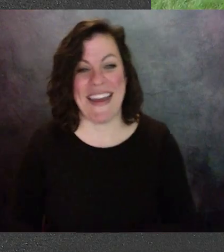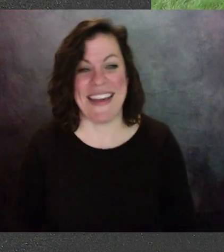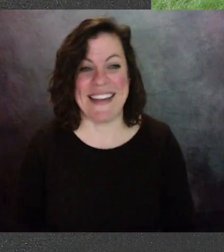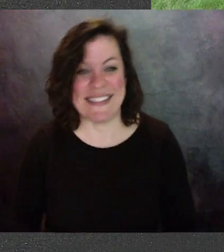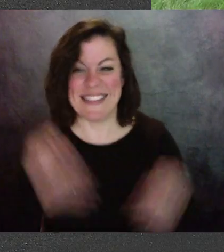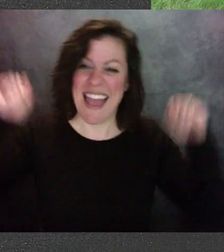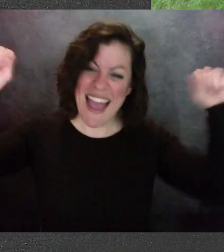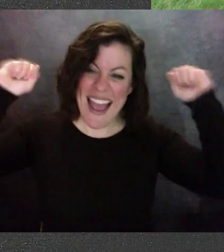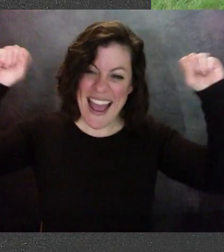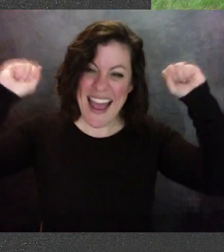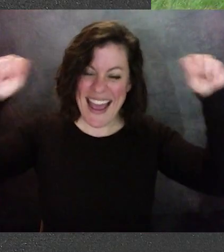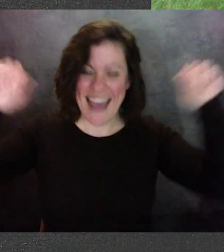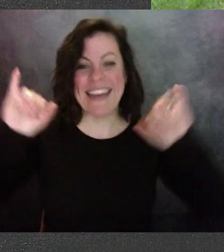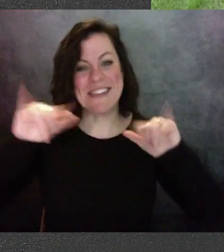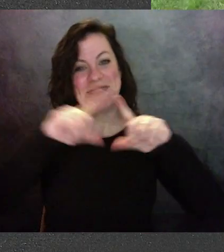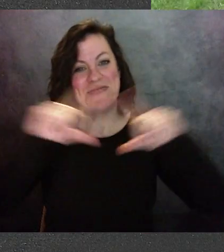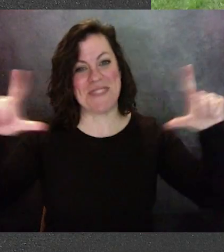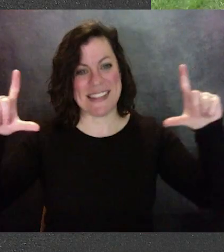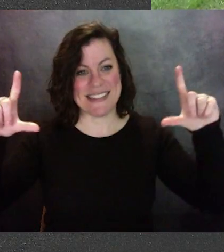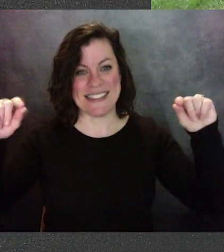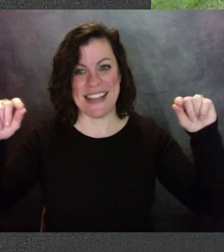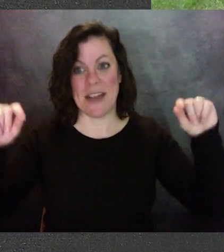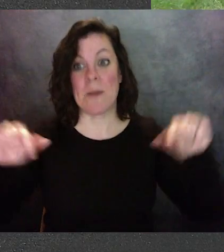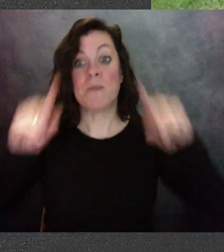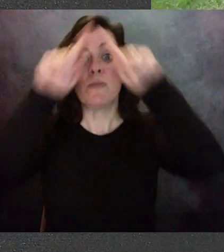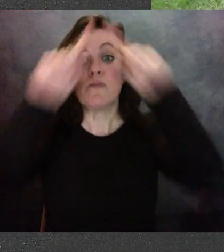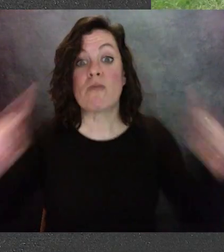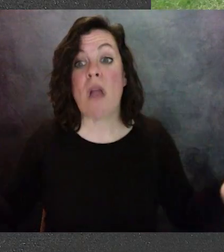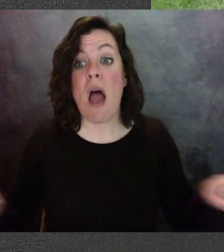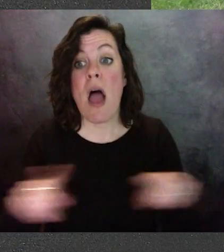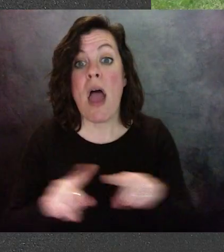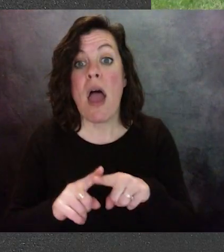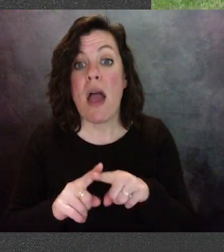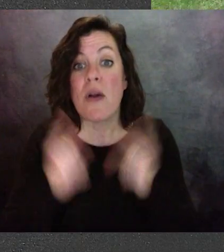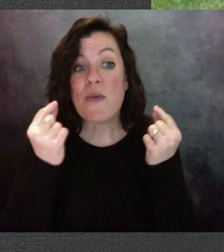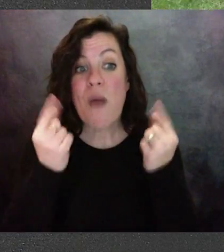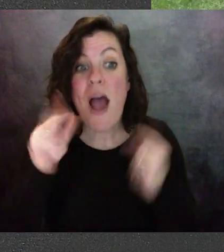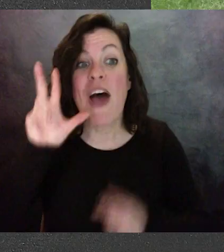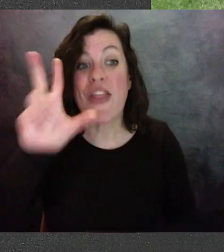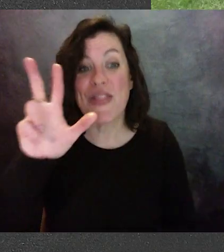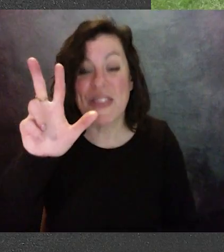a rectangle, woo! A triangle has 3 sides.